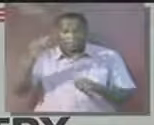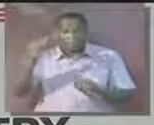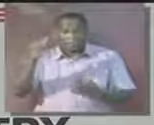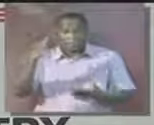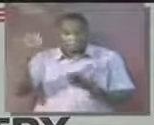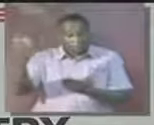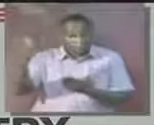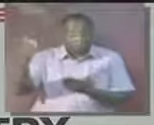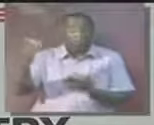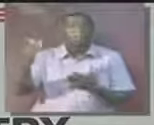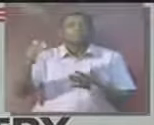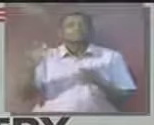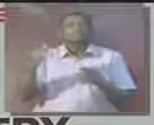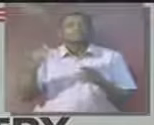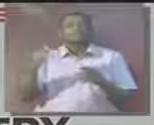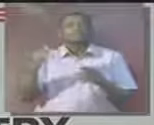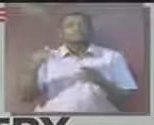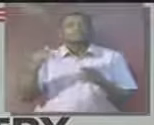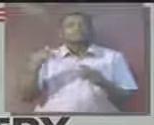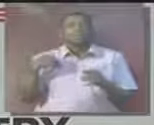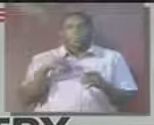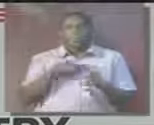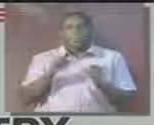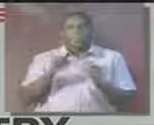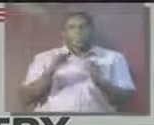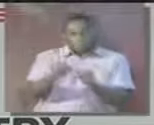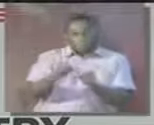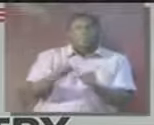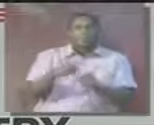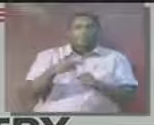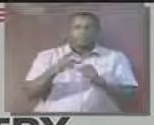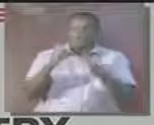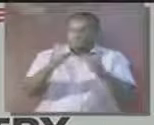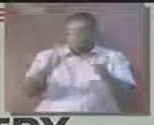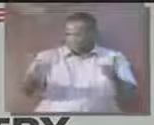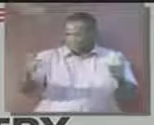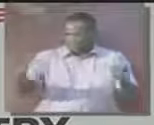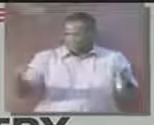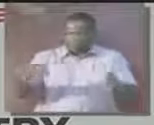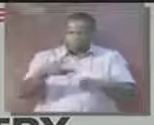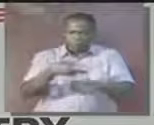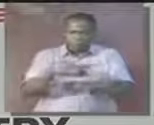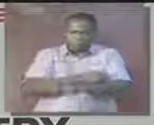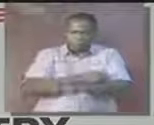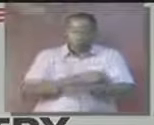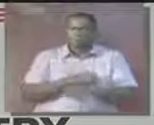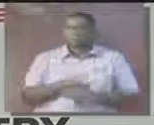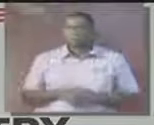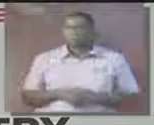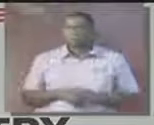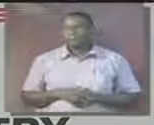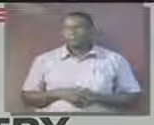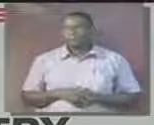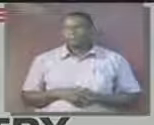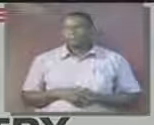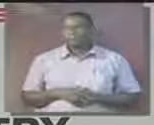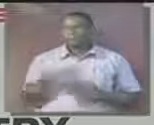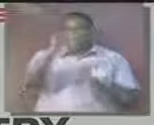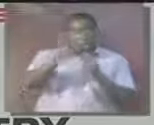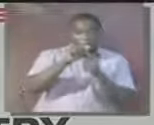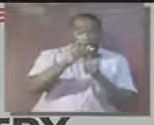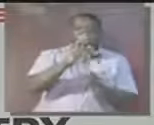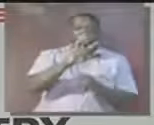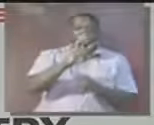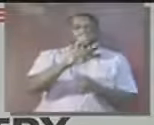suggestion. I want to echo what Dr. Parasram has said. The 42,000 odd persons who have